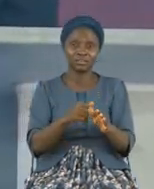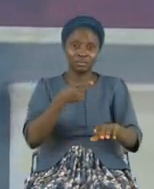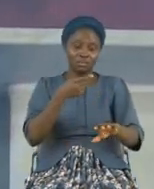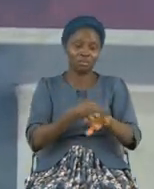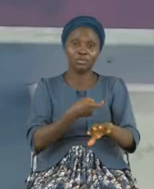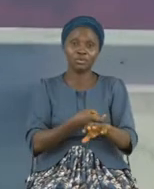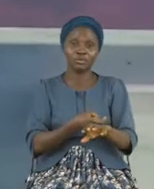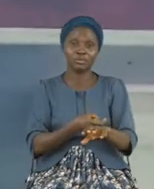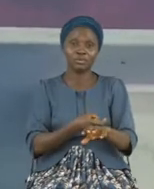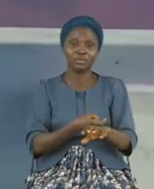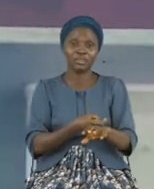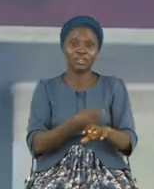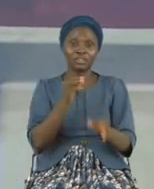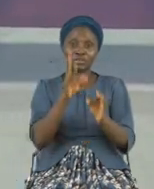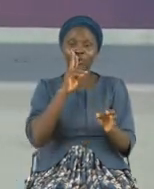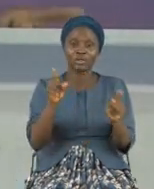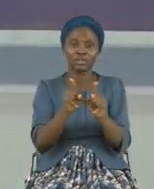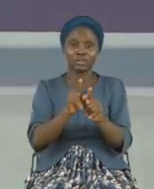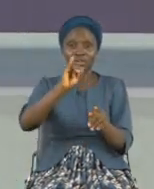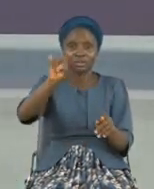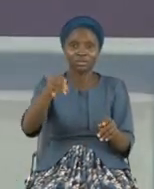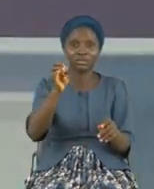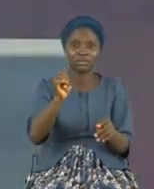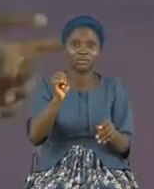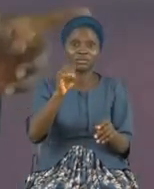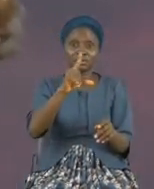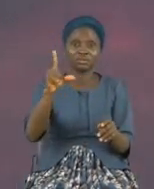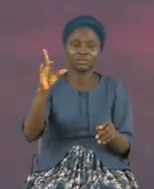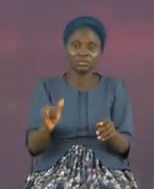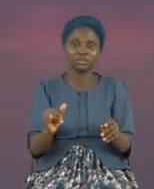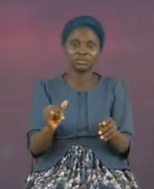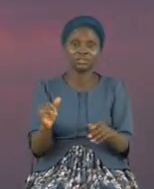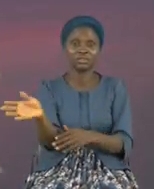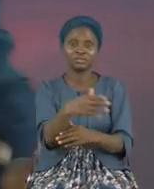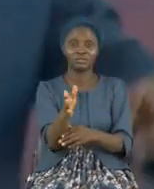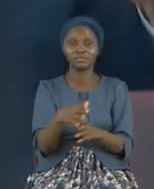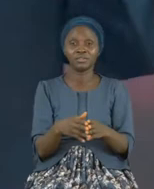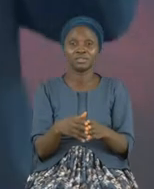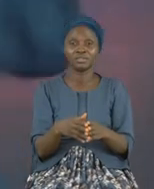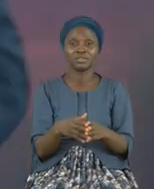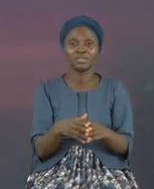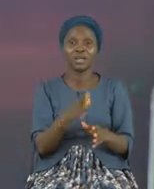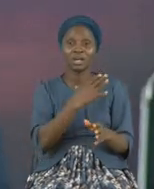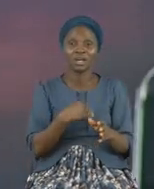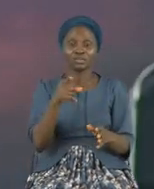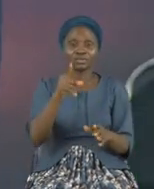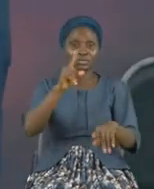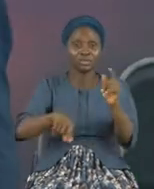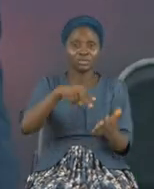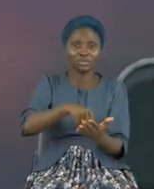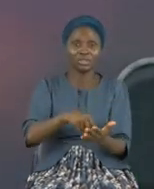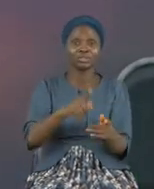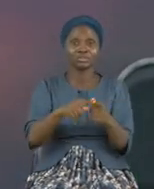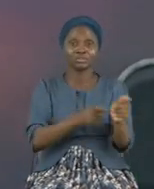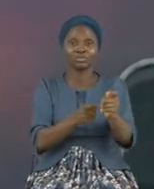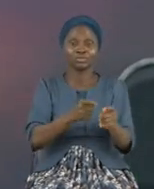you're like a puppet for the rich people in the land to control your calling and